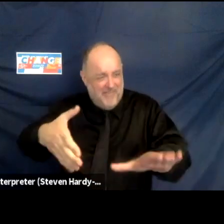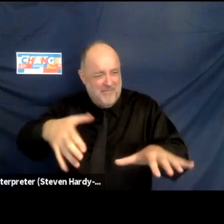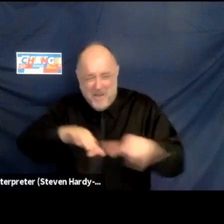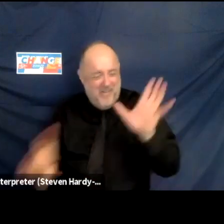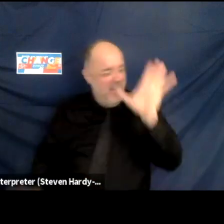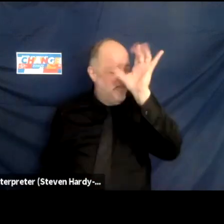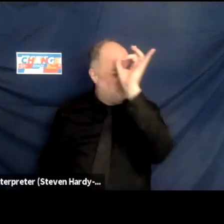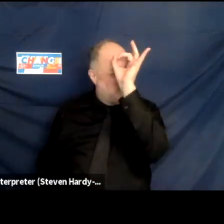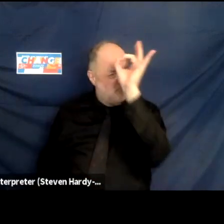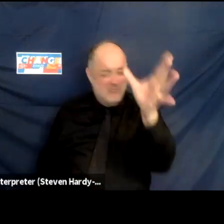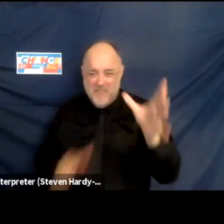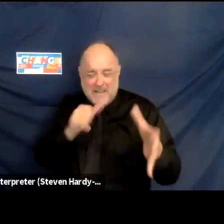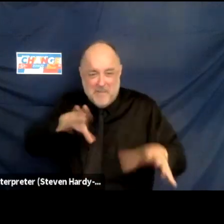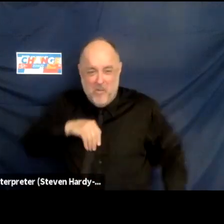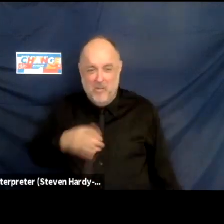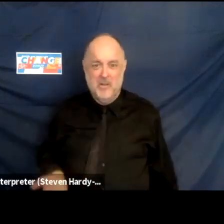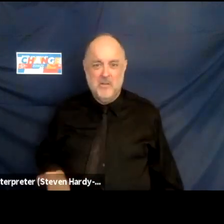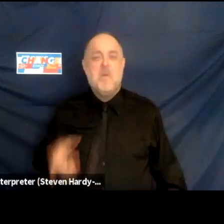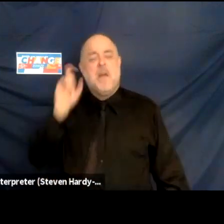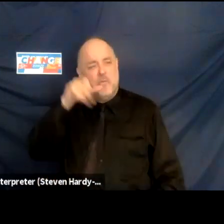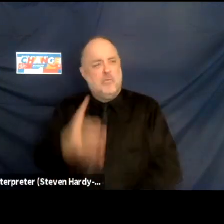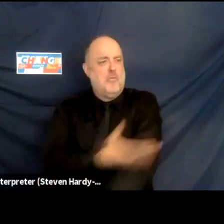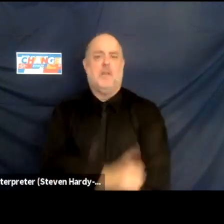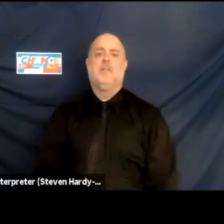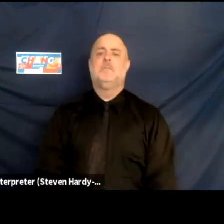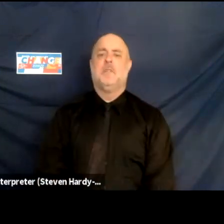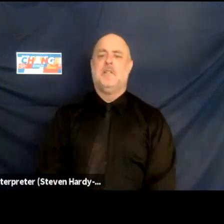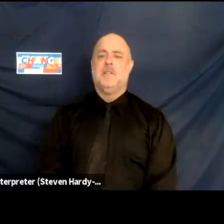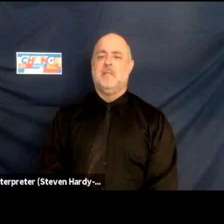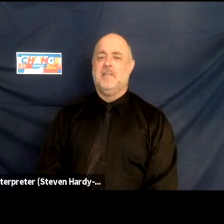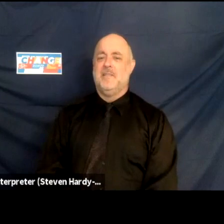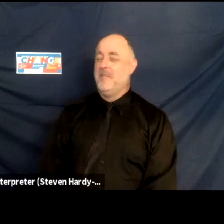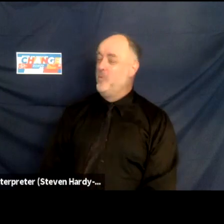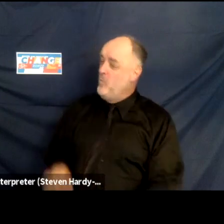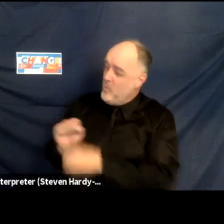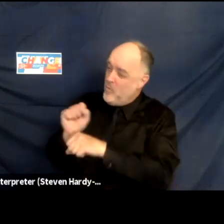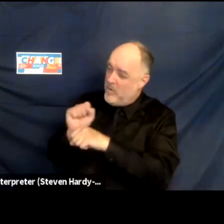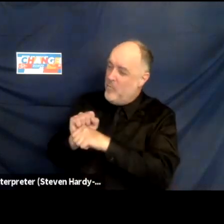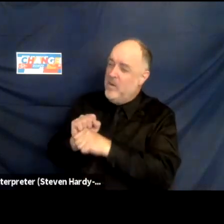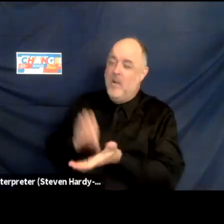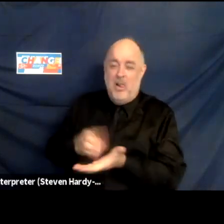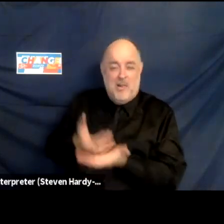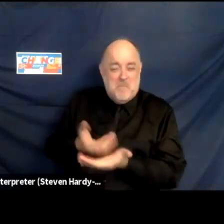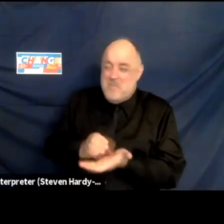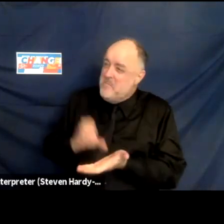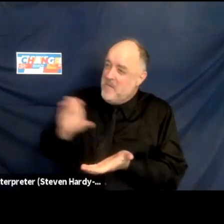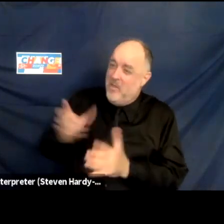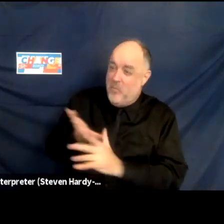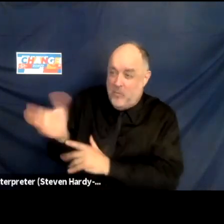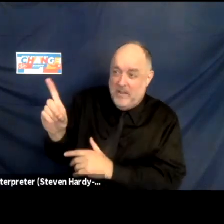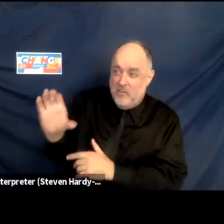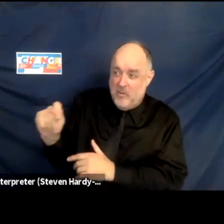and bicycle infrastructure, invested about $6.2 billion nationally through the